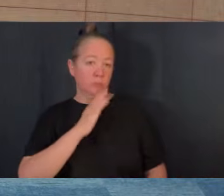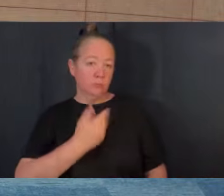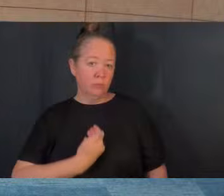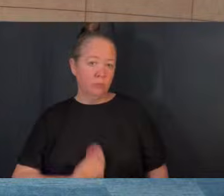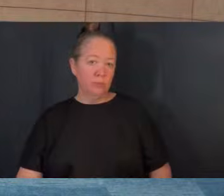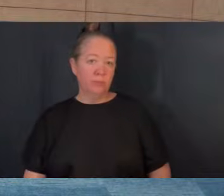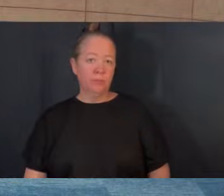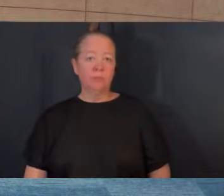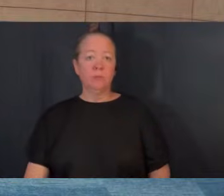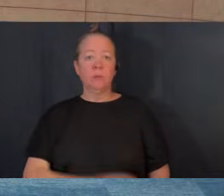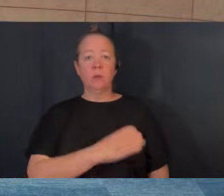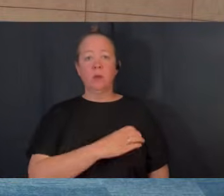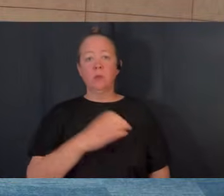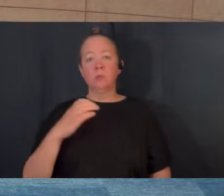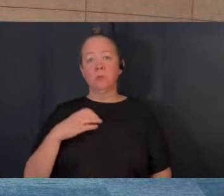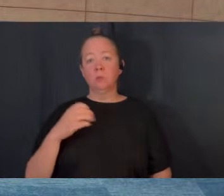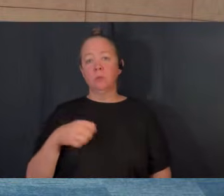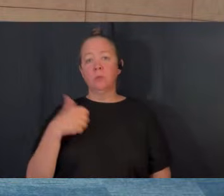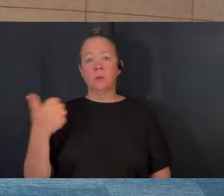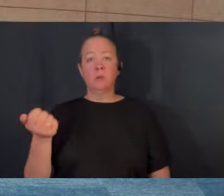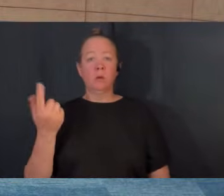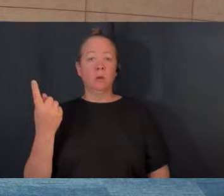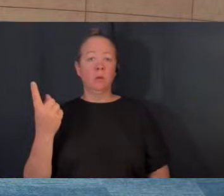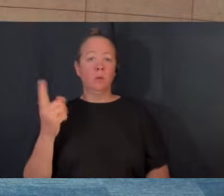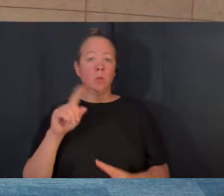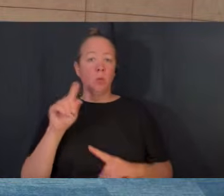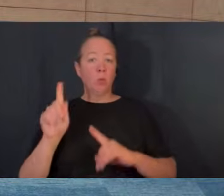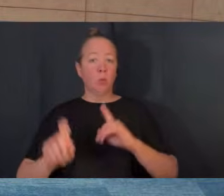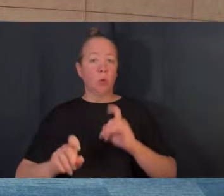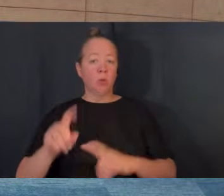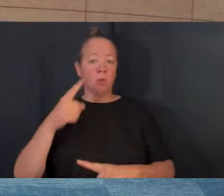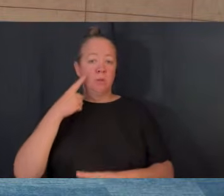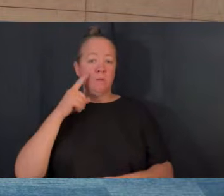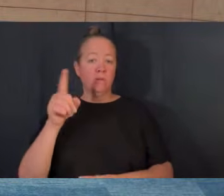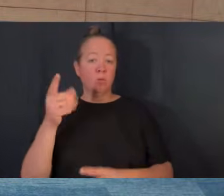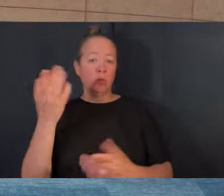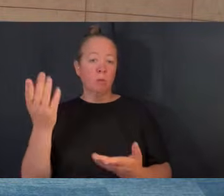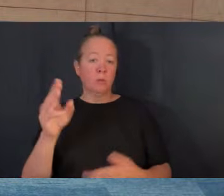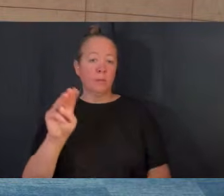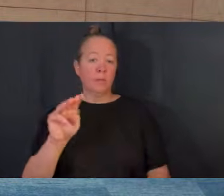Council, other questions for Ms. Barnhart?